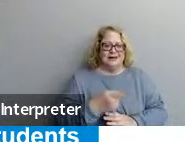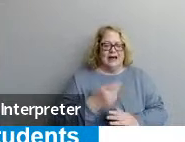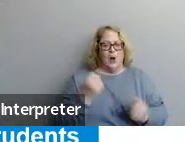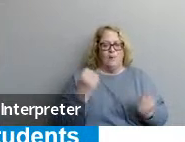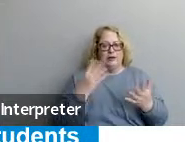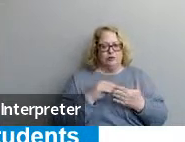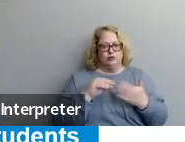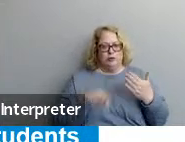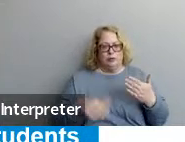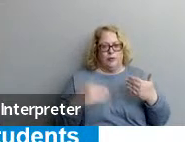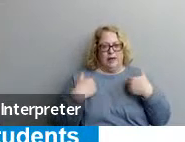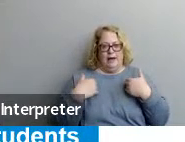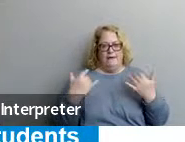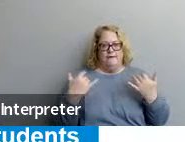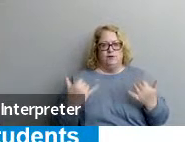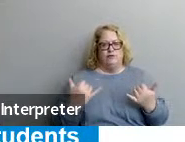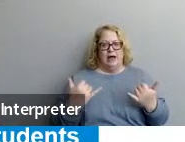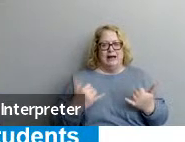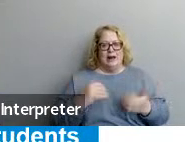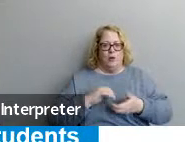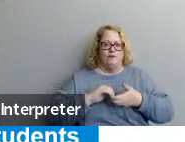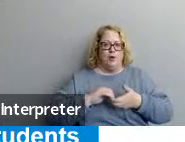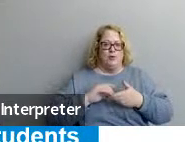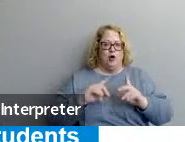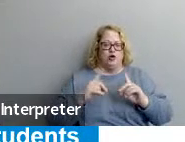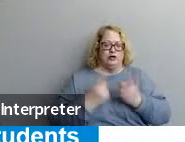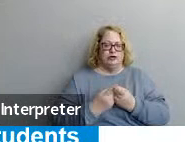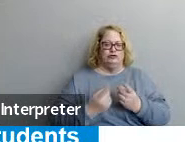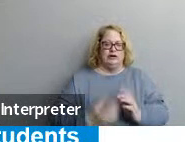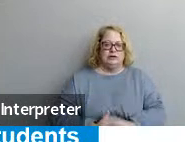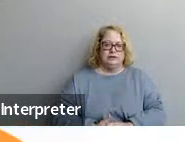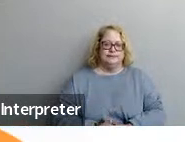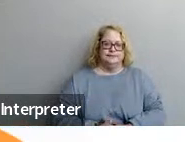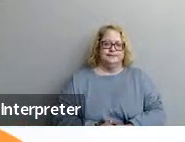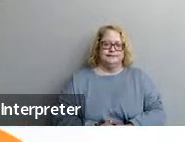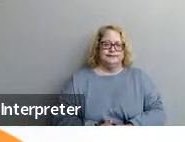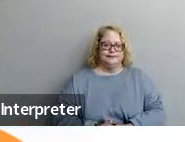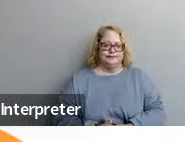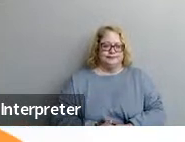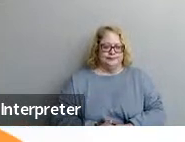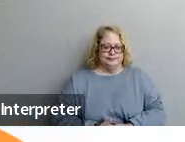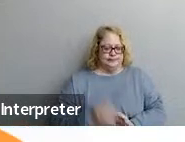of students that we have currently from our partner district. Next slide.